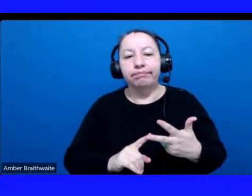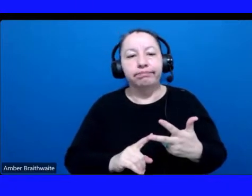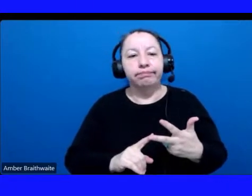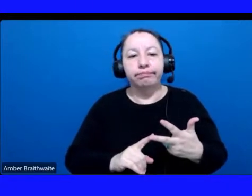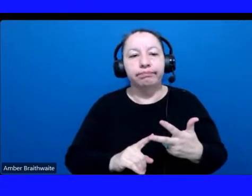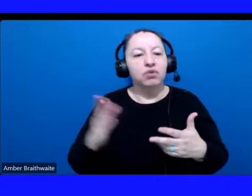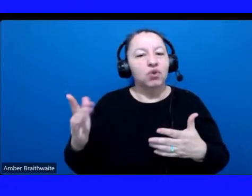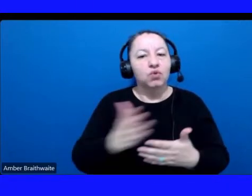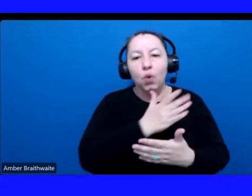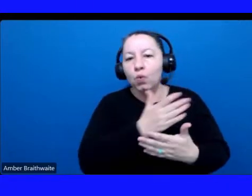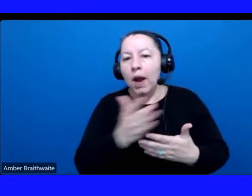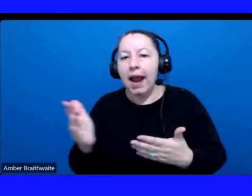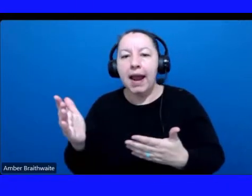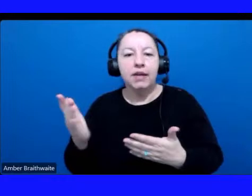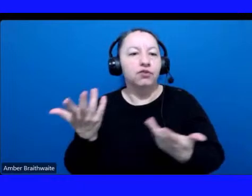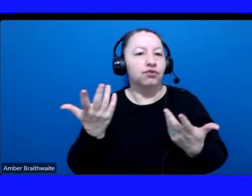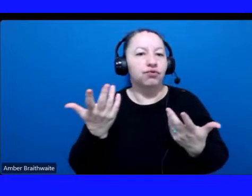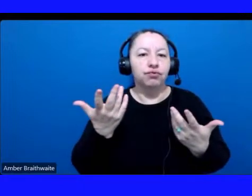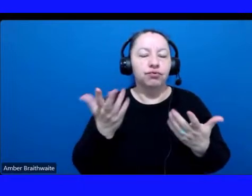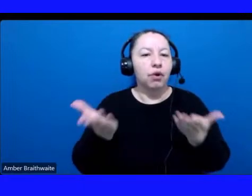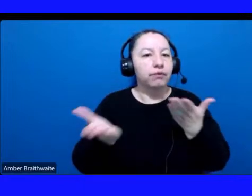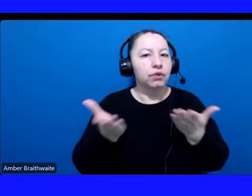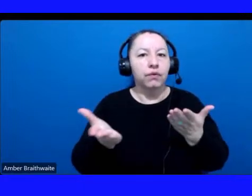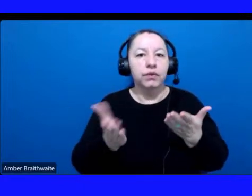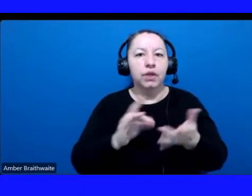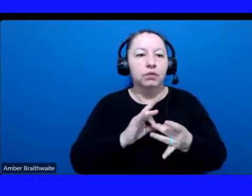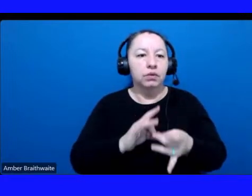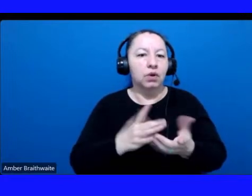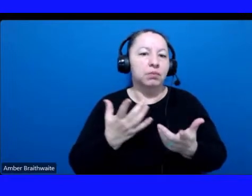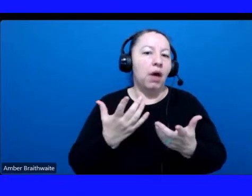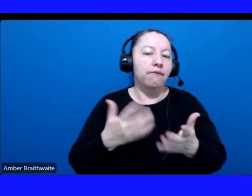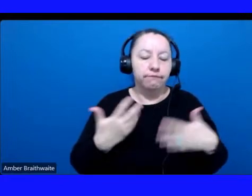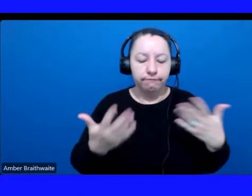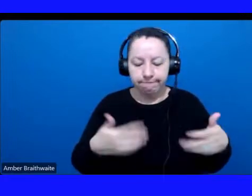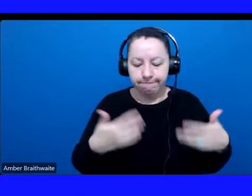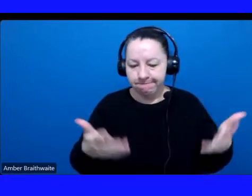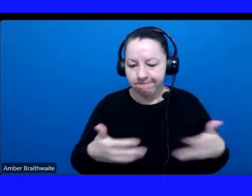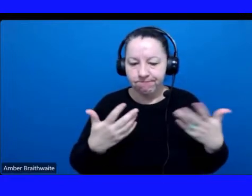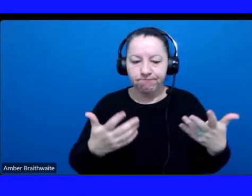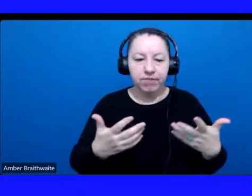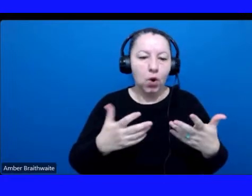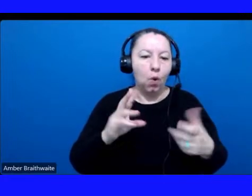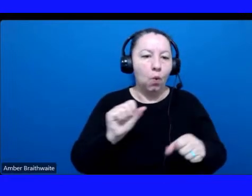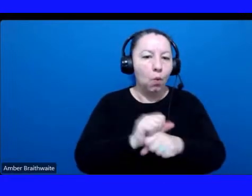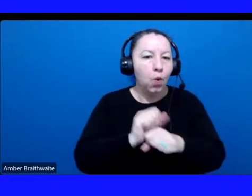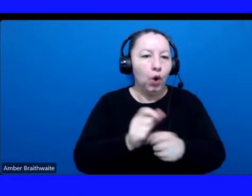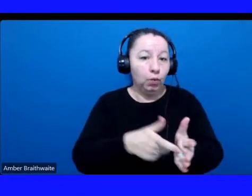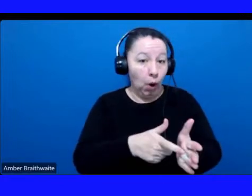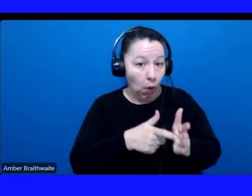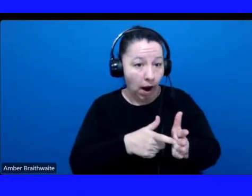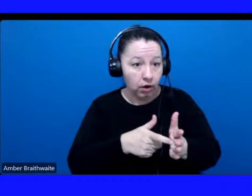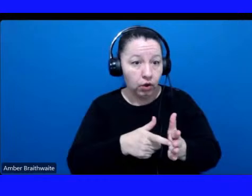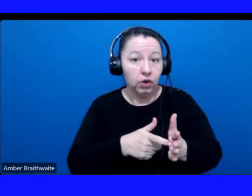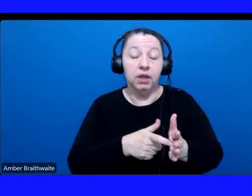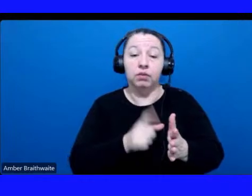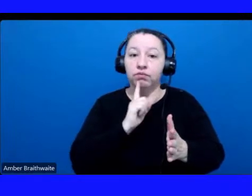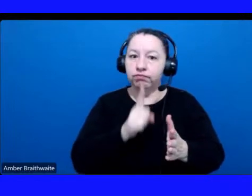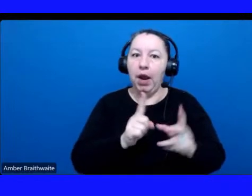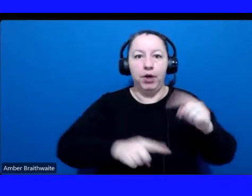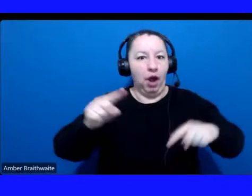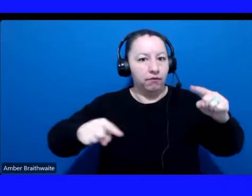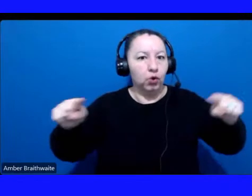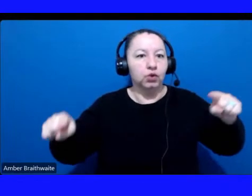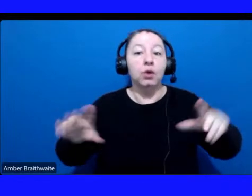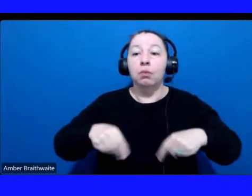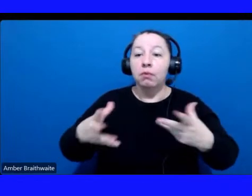That's just a suggestion. Yeah, no, for sure, Sally. I think that's a great comment. And I think getting more and